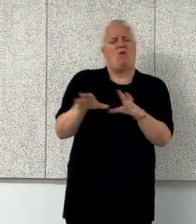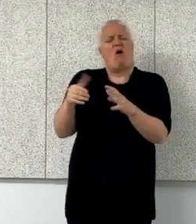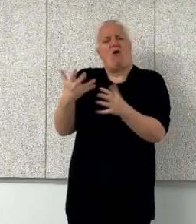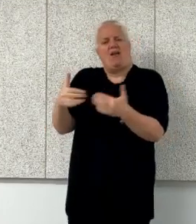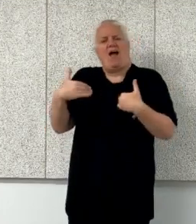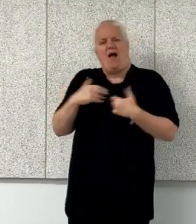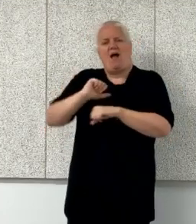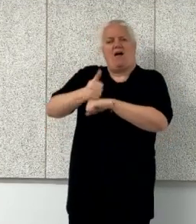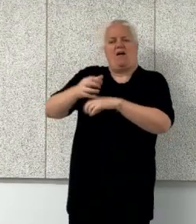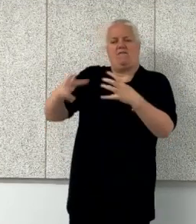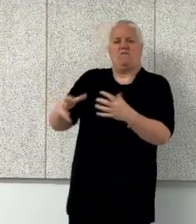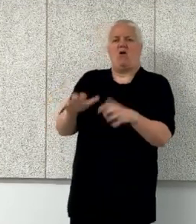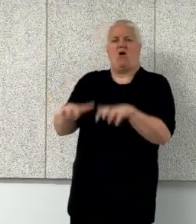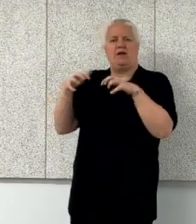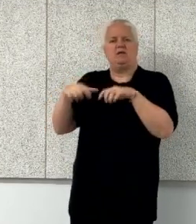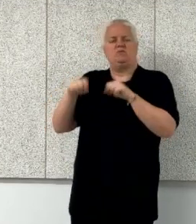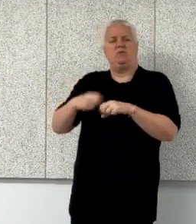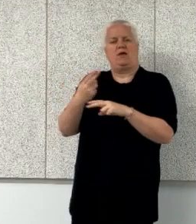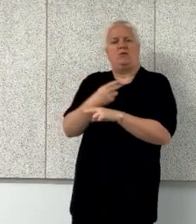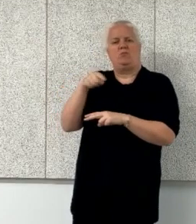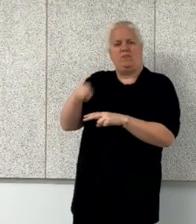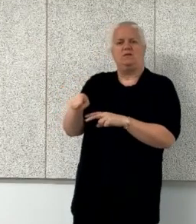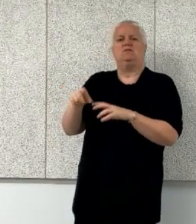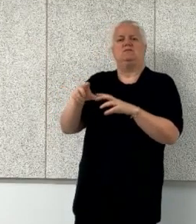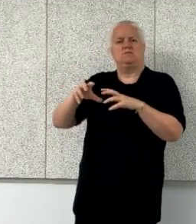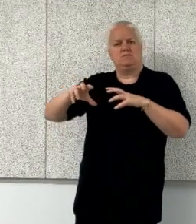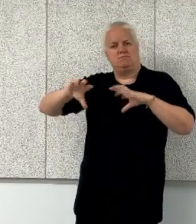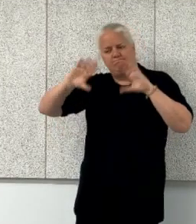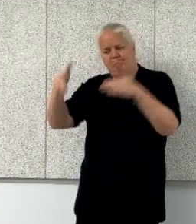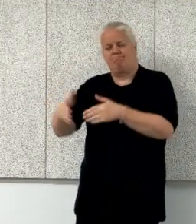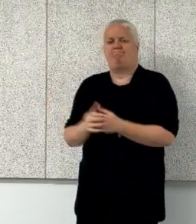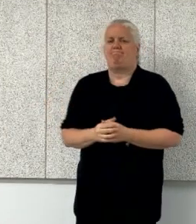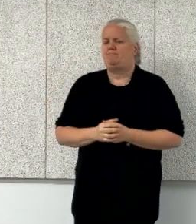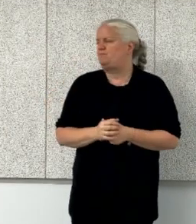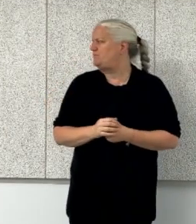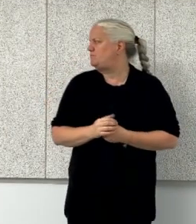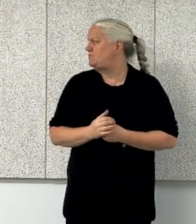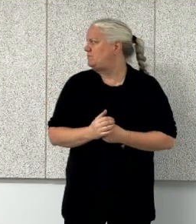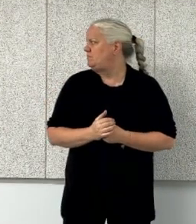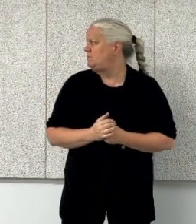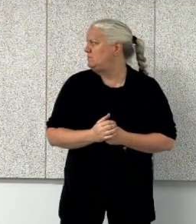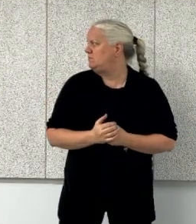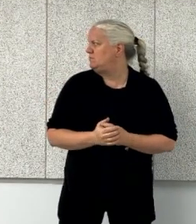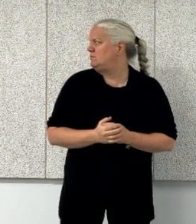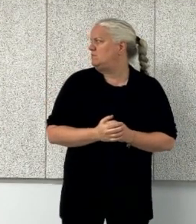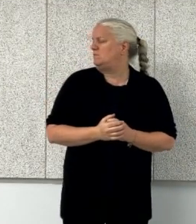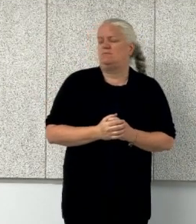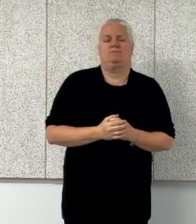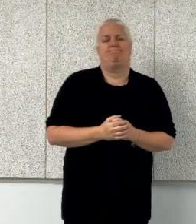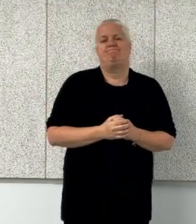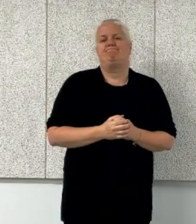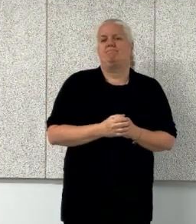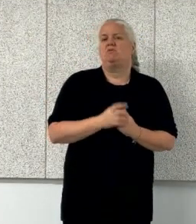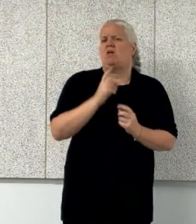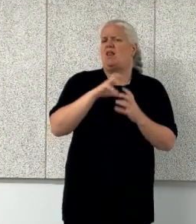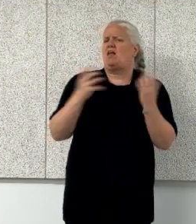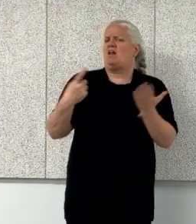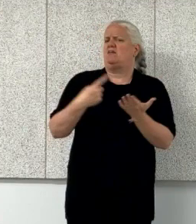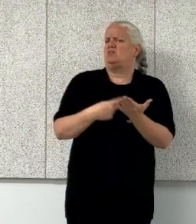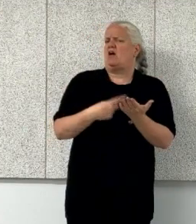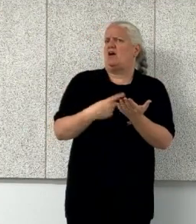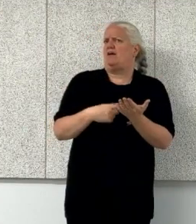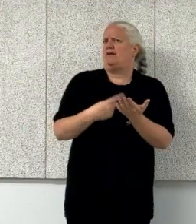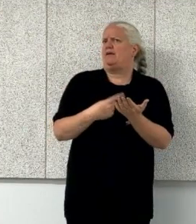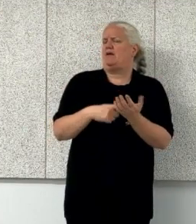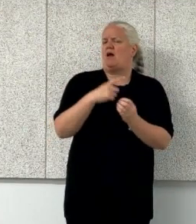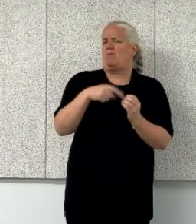some really great. Some great things happening in this. There's so much fun data too about investing institutionally and, like, your values and whatnot. I don't remember the exact numbers,